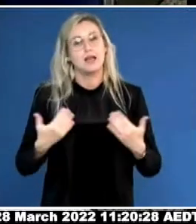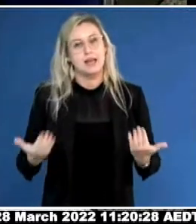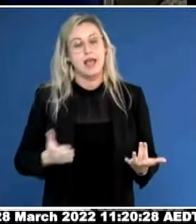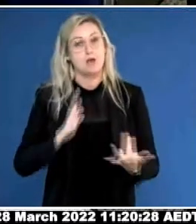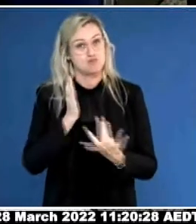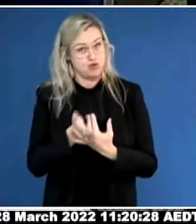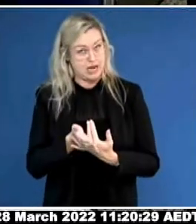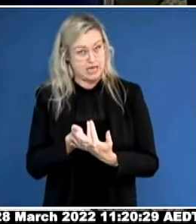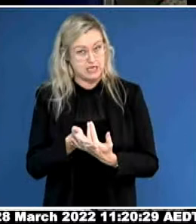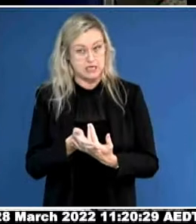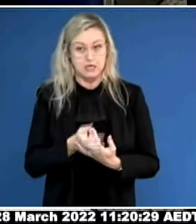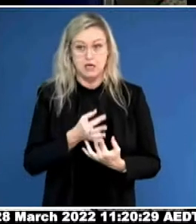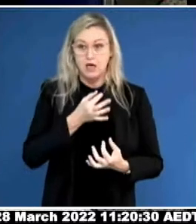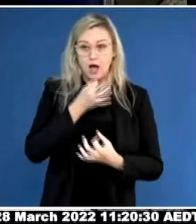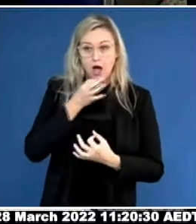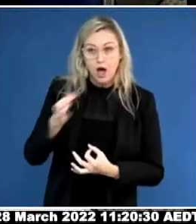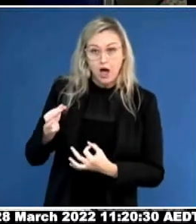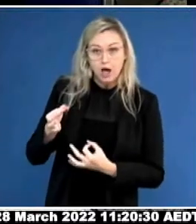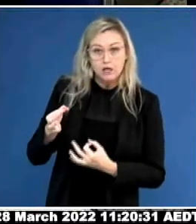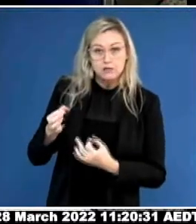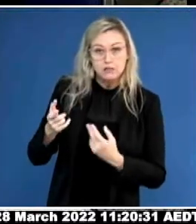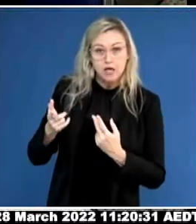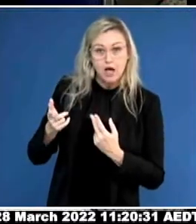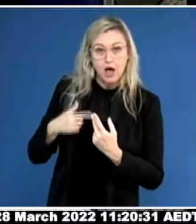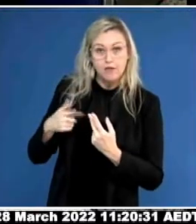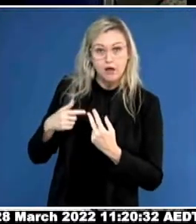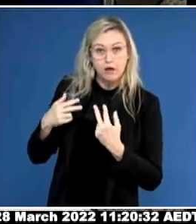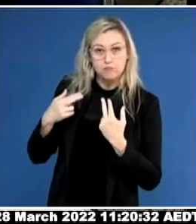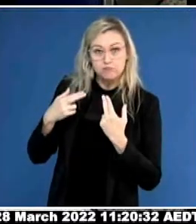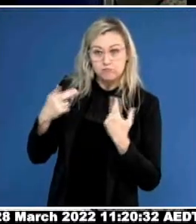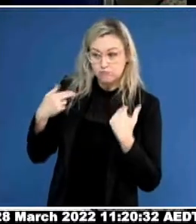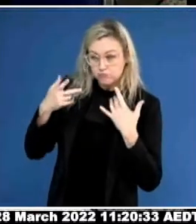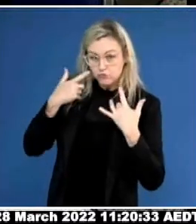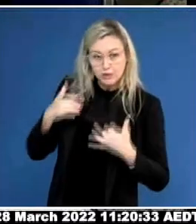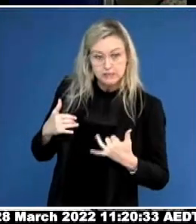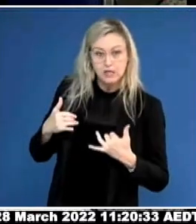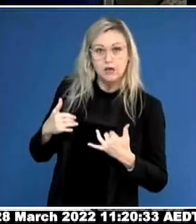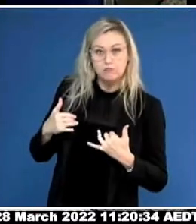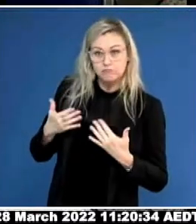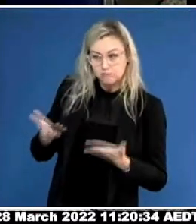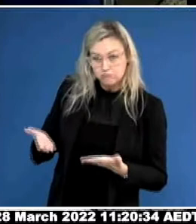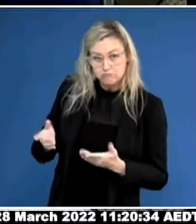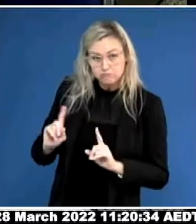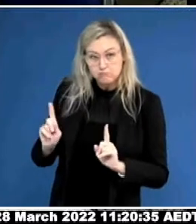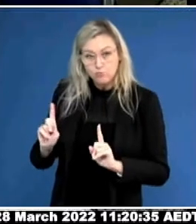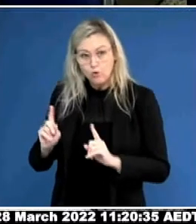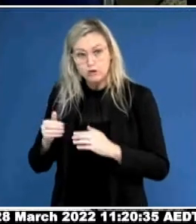check with Ms. Lee about what she's comfortable with and we might